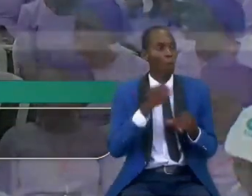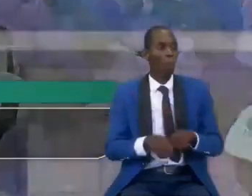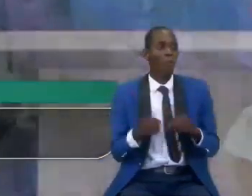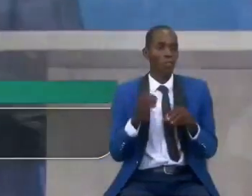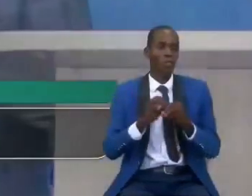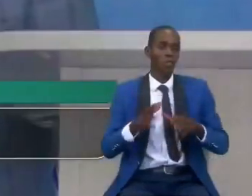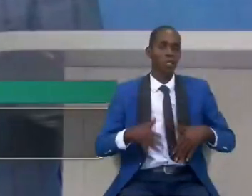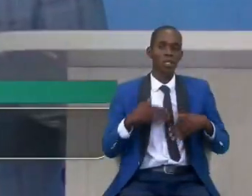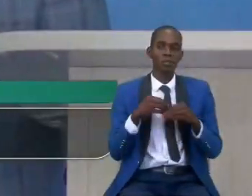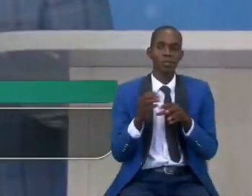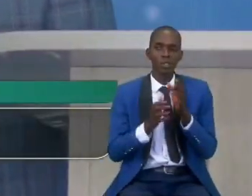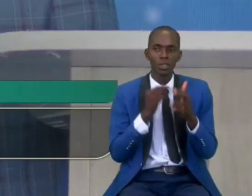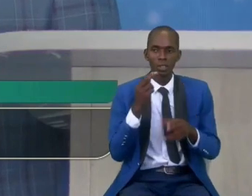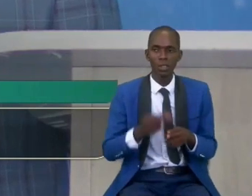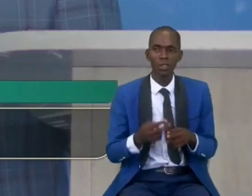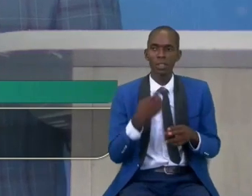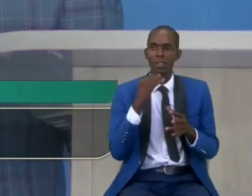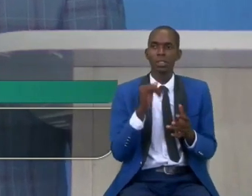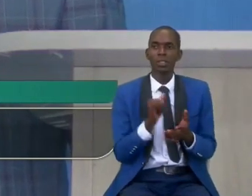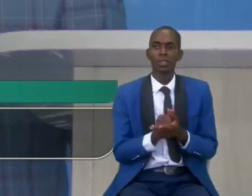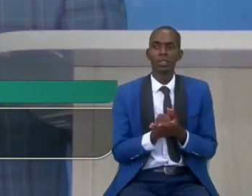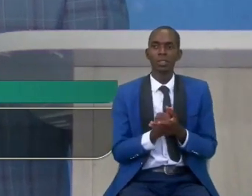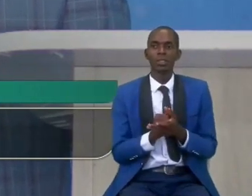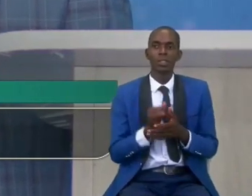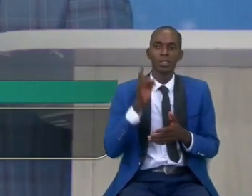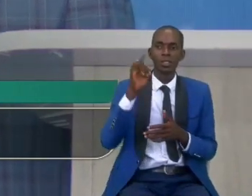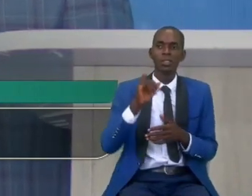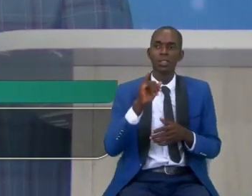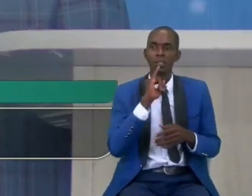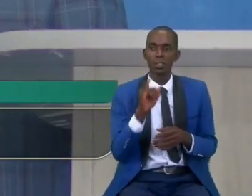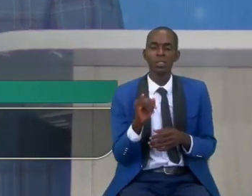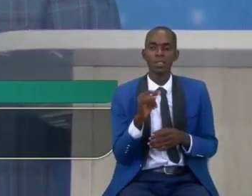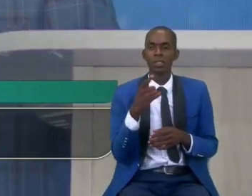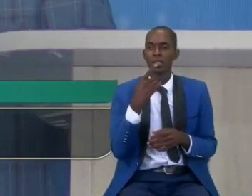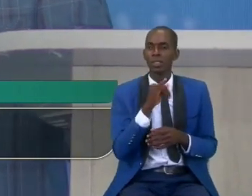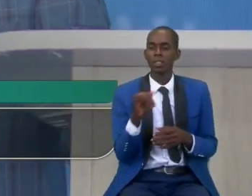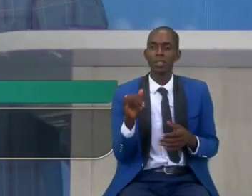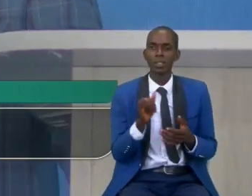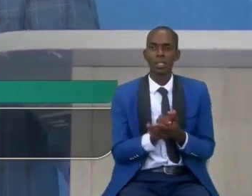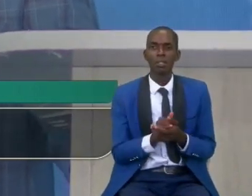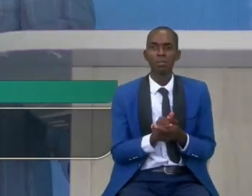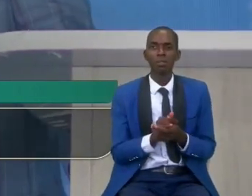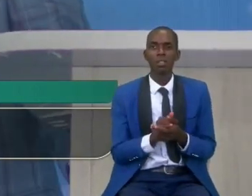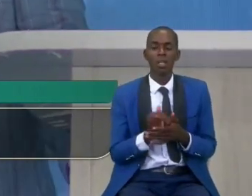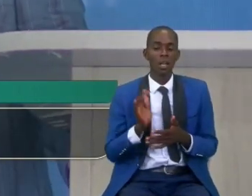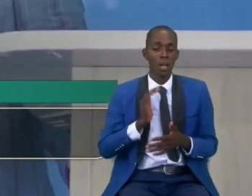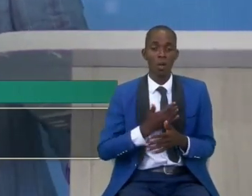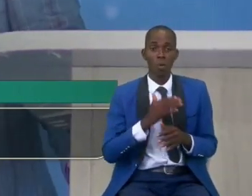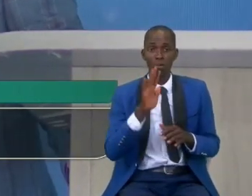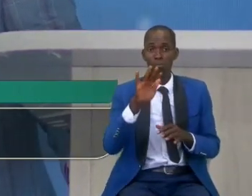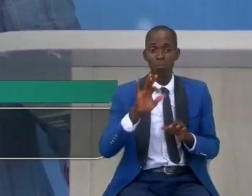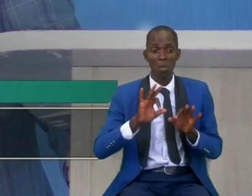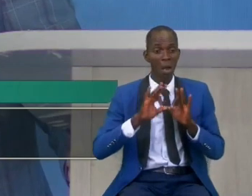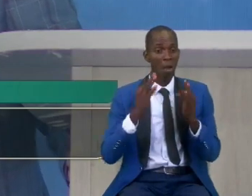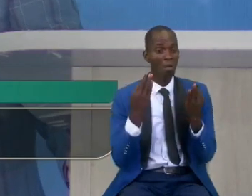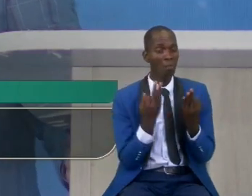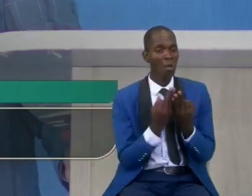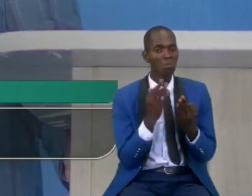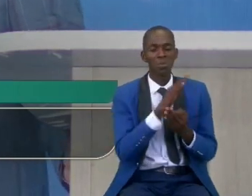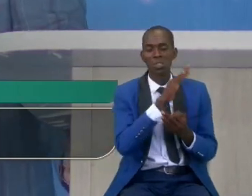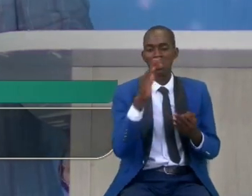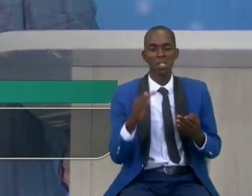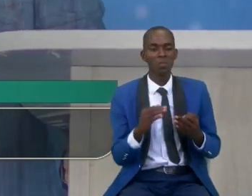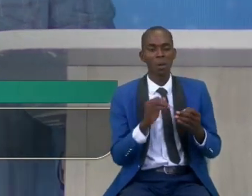They say, our family members never go beyond the age of 40. They say it's a curse on